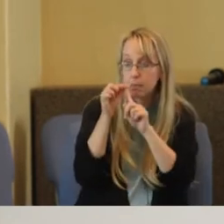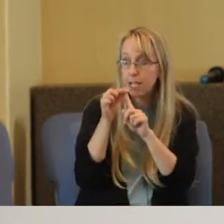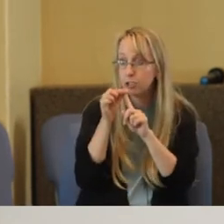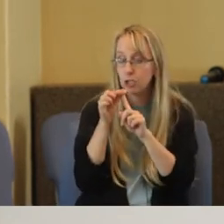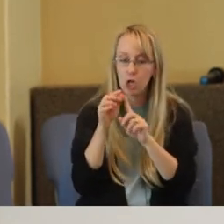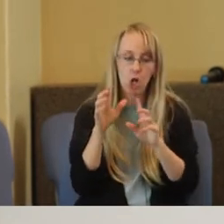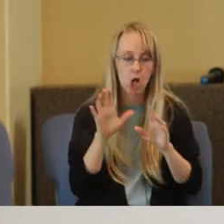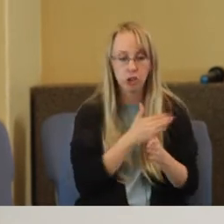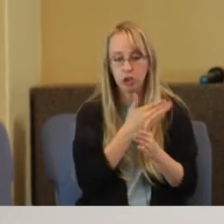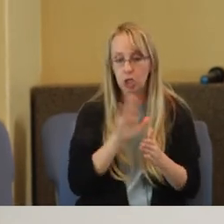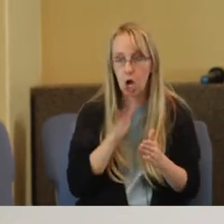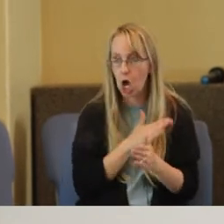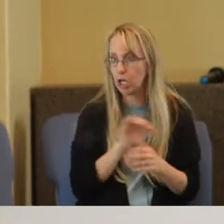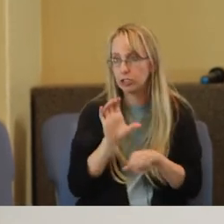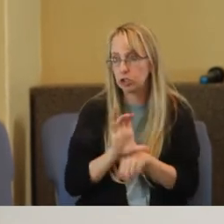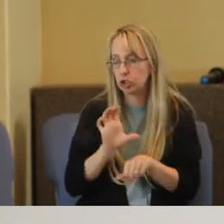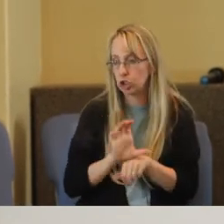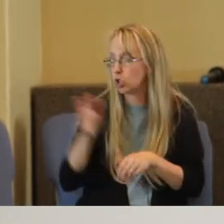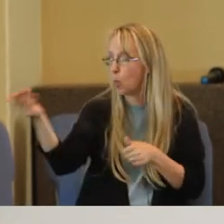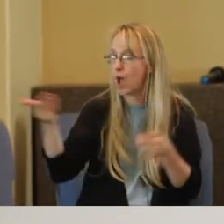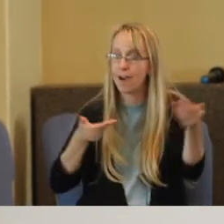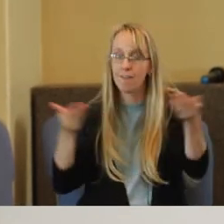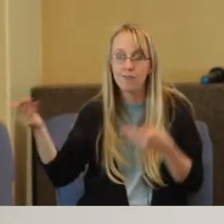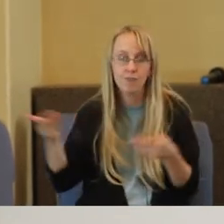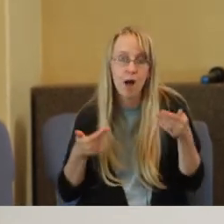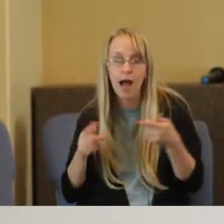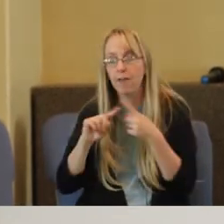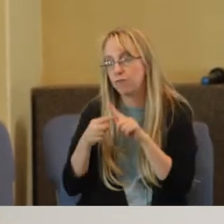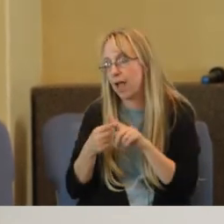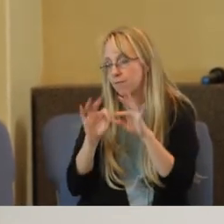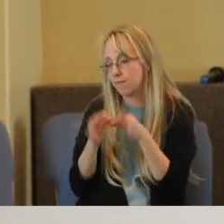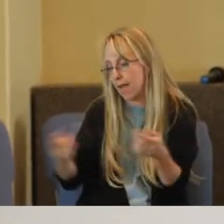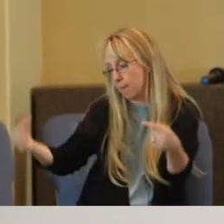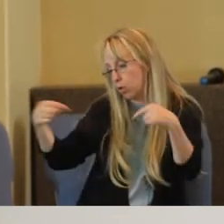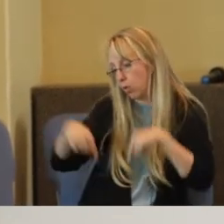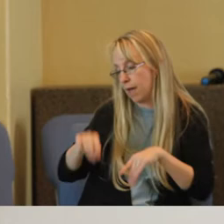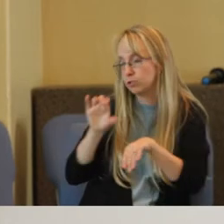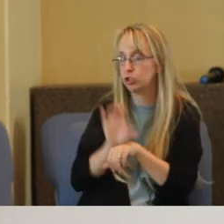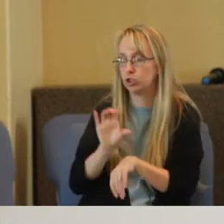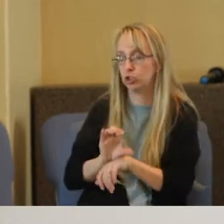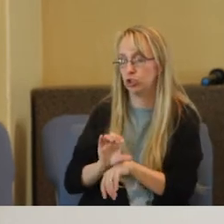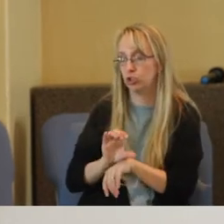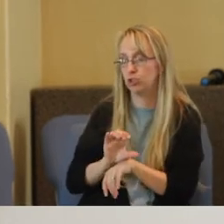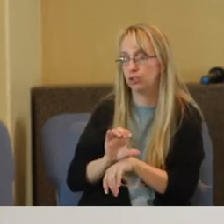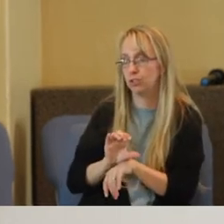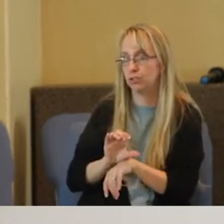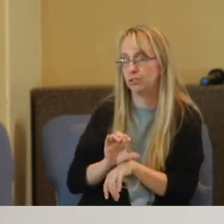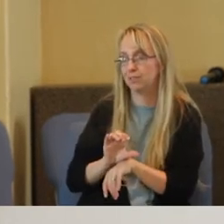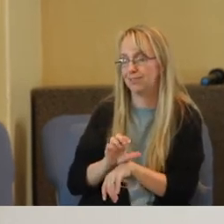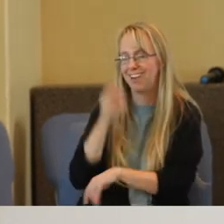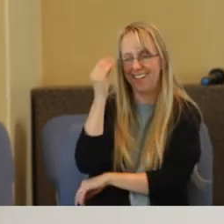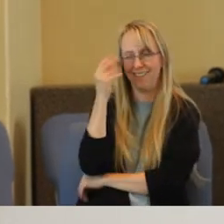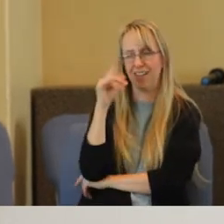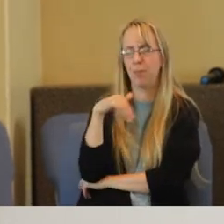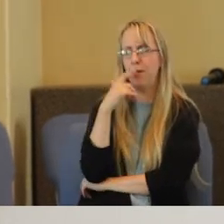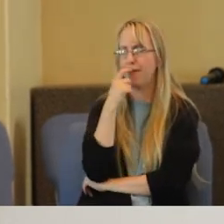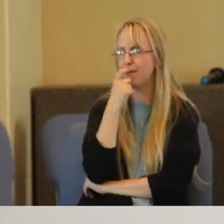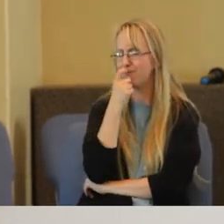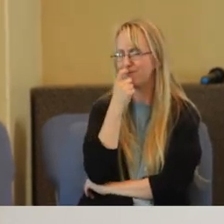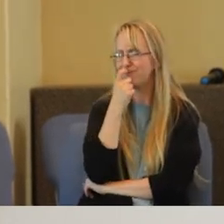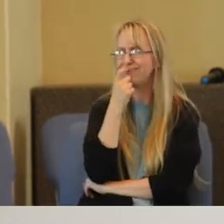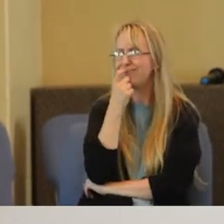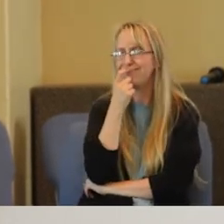in the church, and we want everybody to invite their family and friends to come to church with us. I got thinking about this. Nowhere